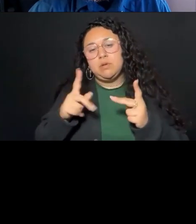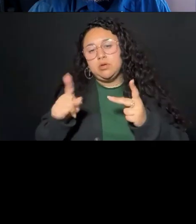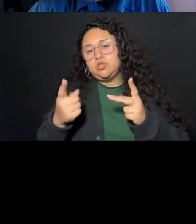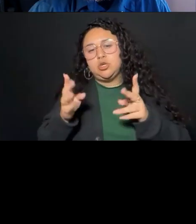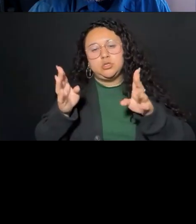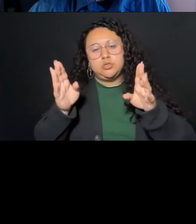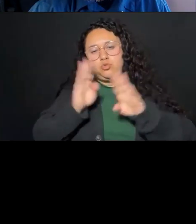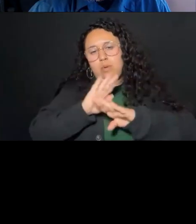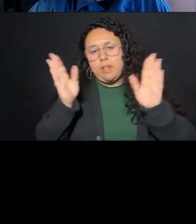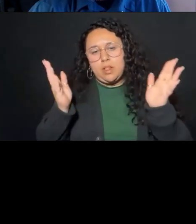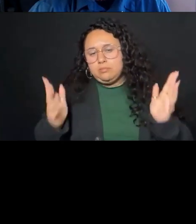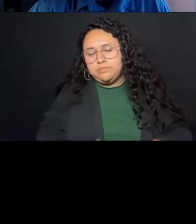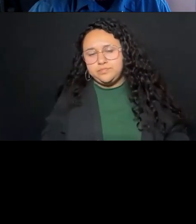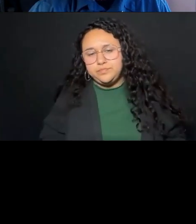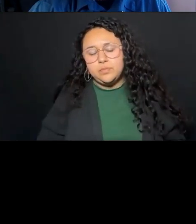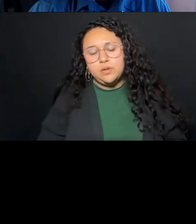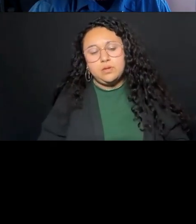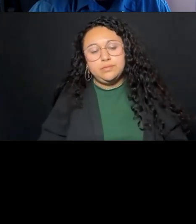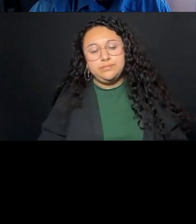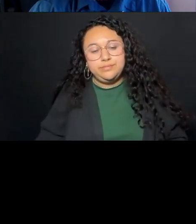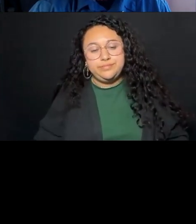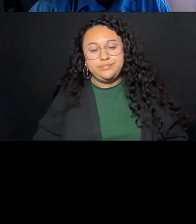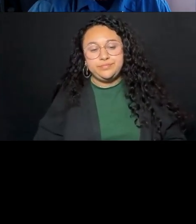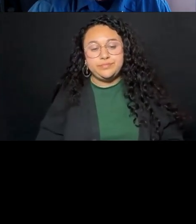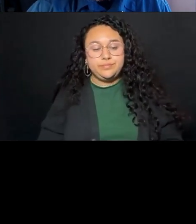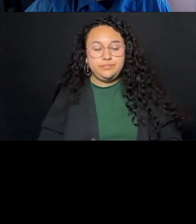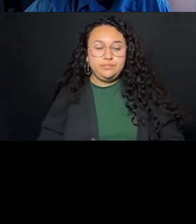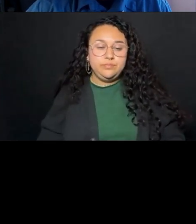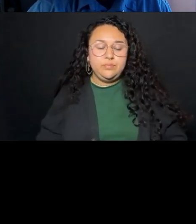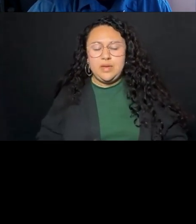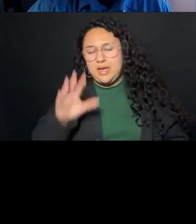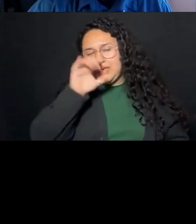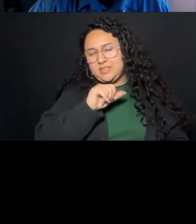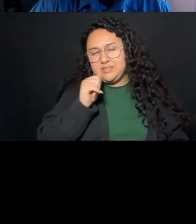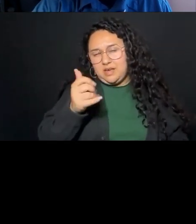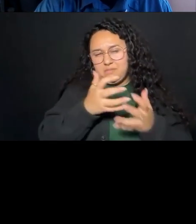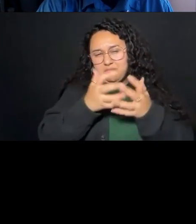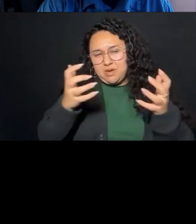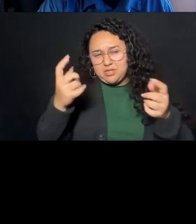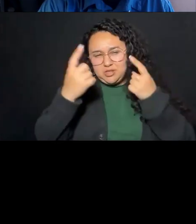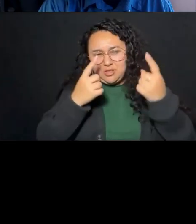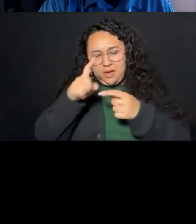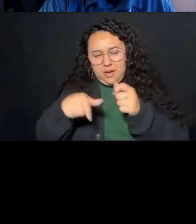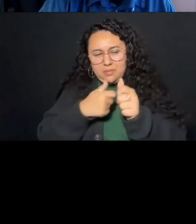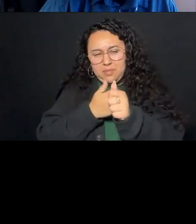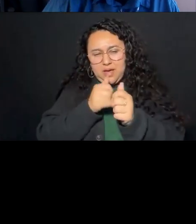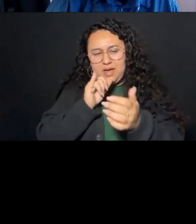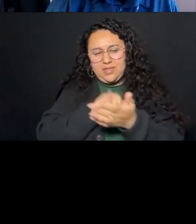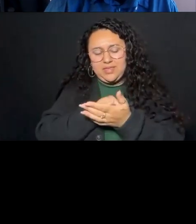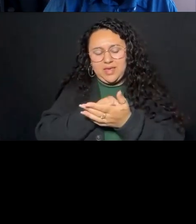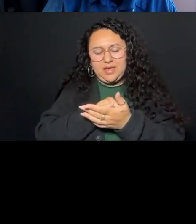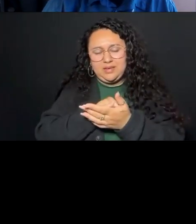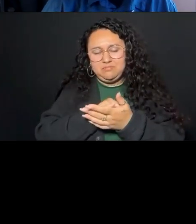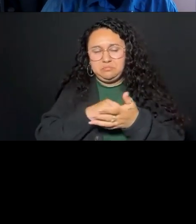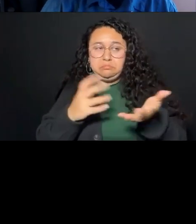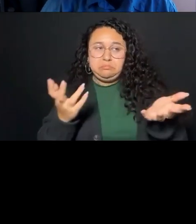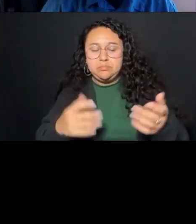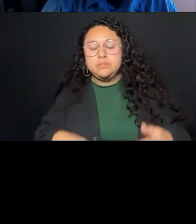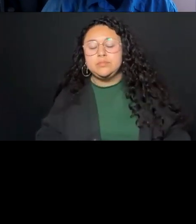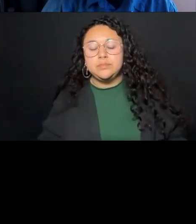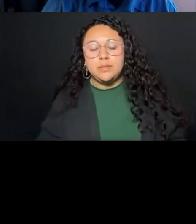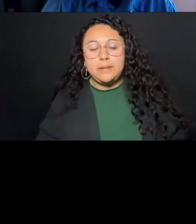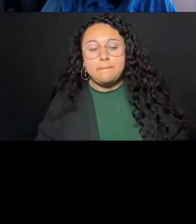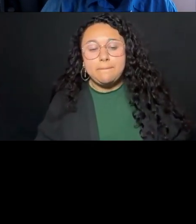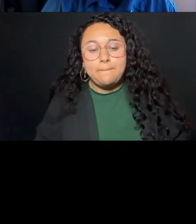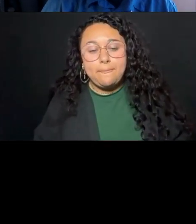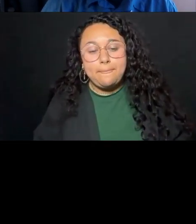get in trouble. Um, and I guess there wasn't much thought processing beyond that.